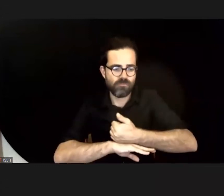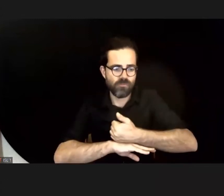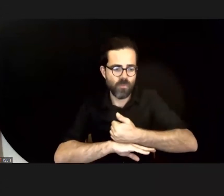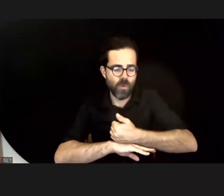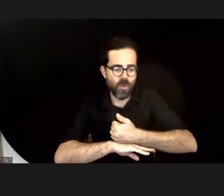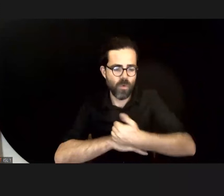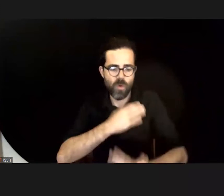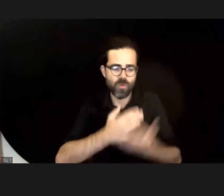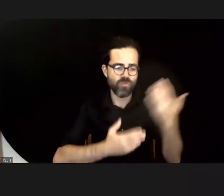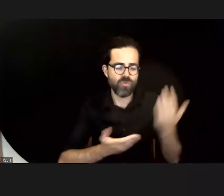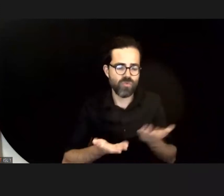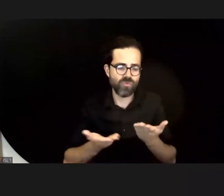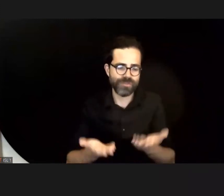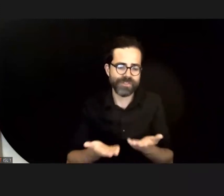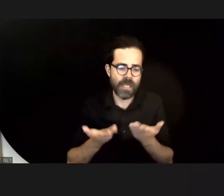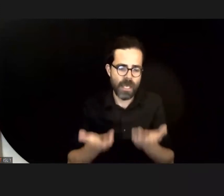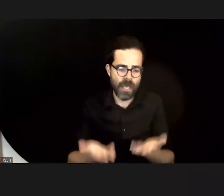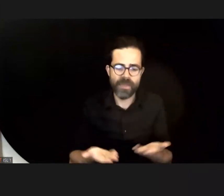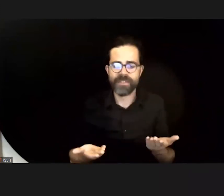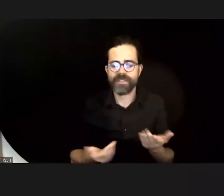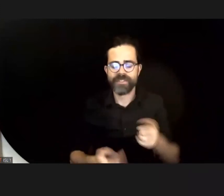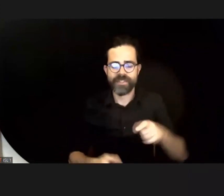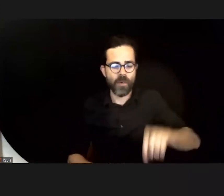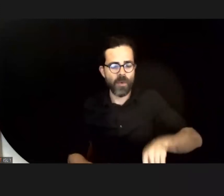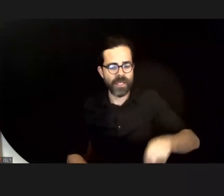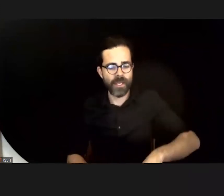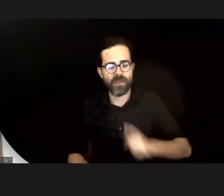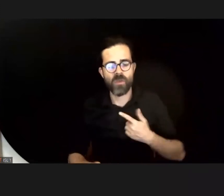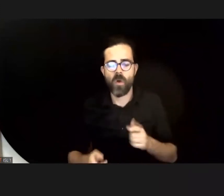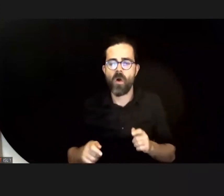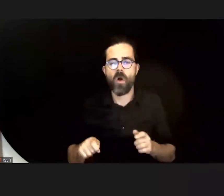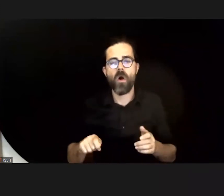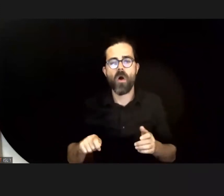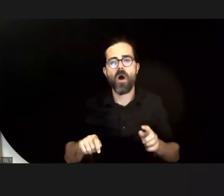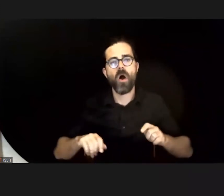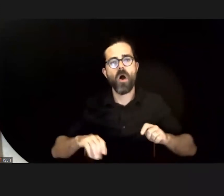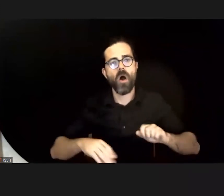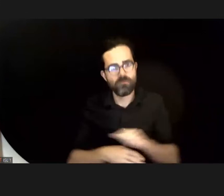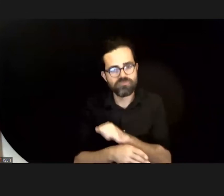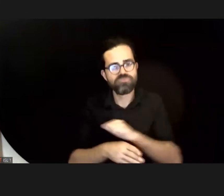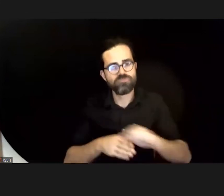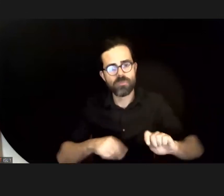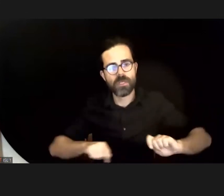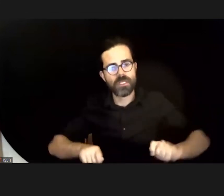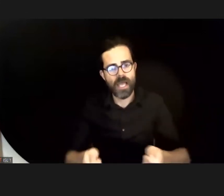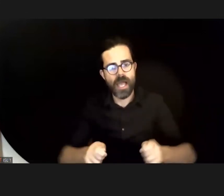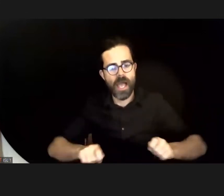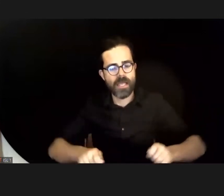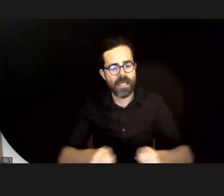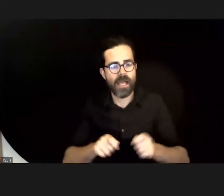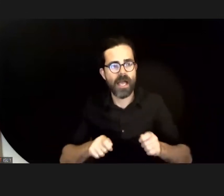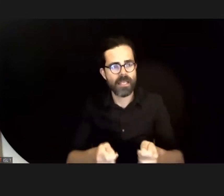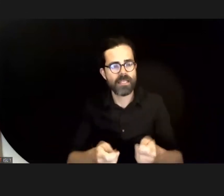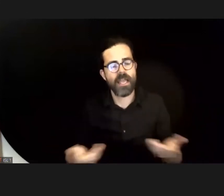and tested and tested. We say that it's human-centric. Put always the